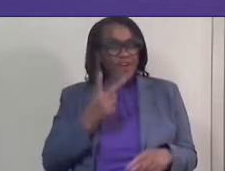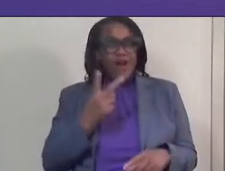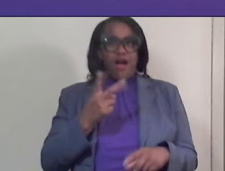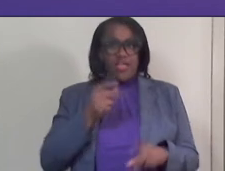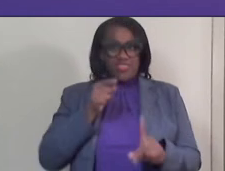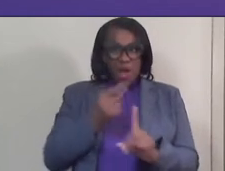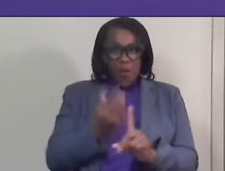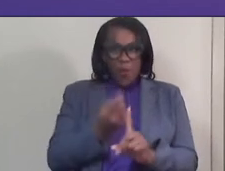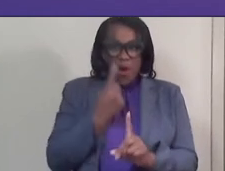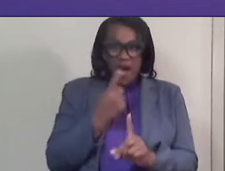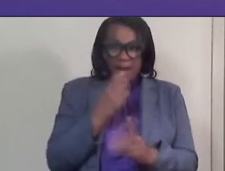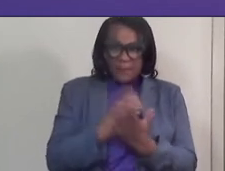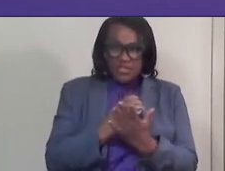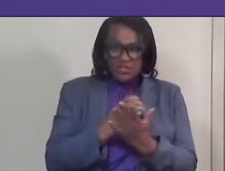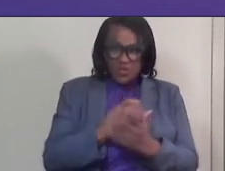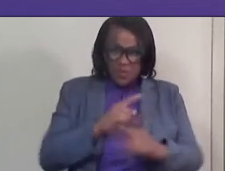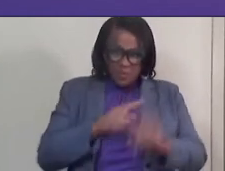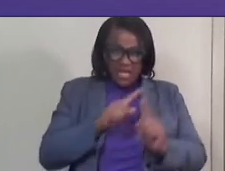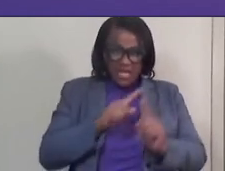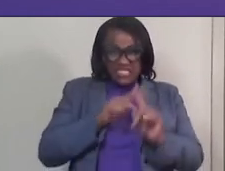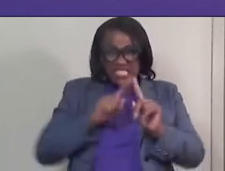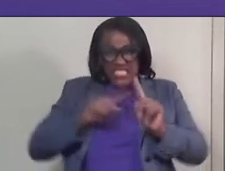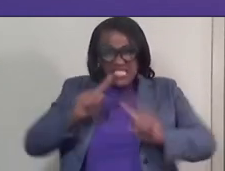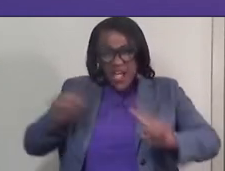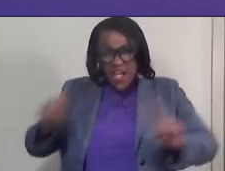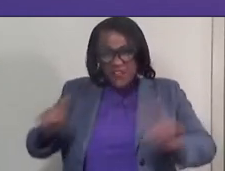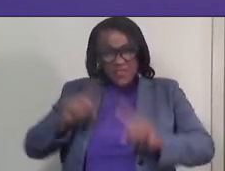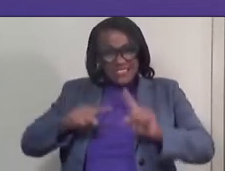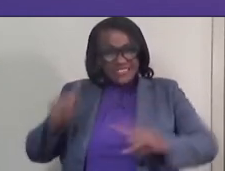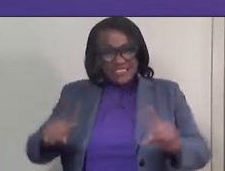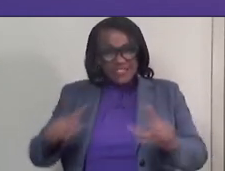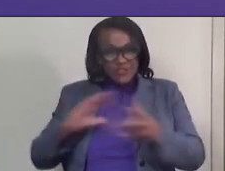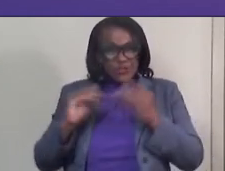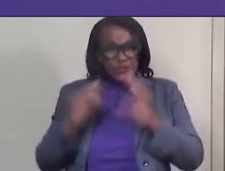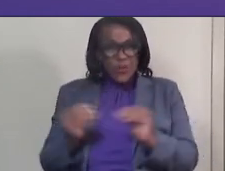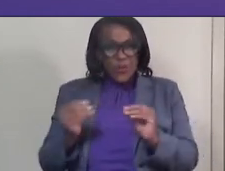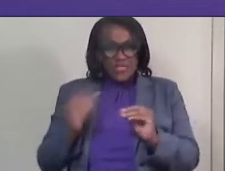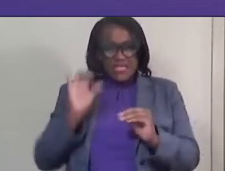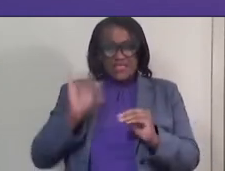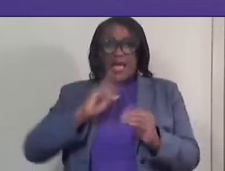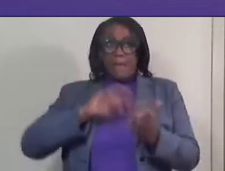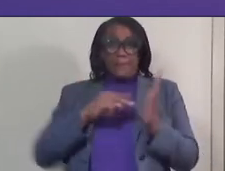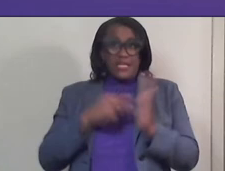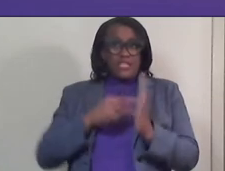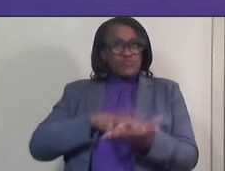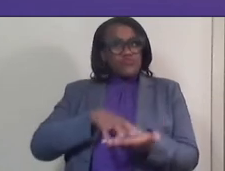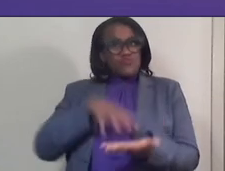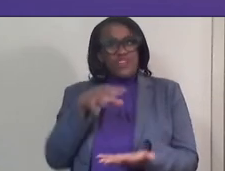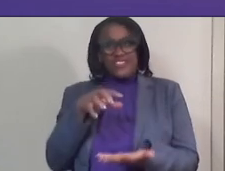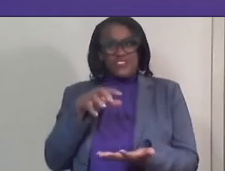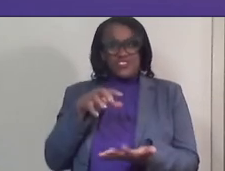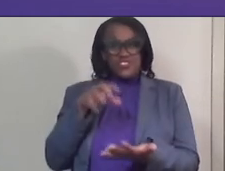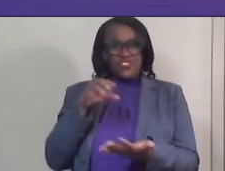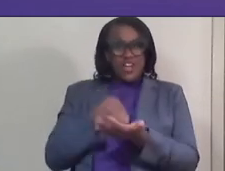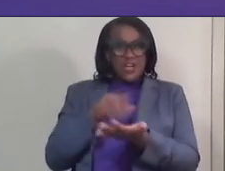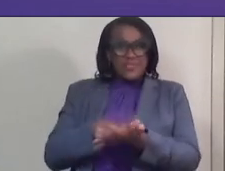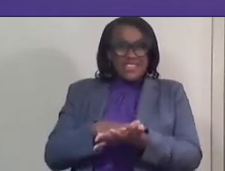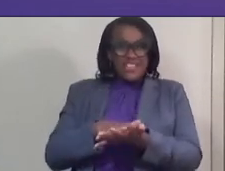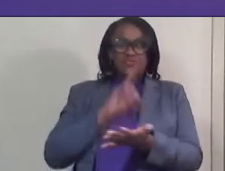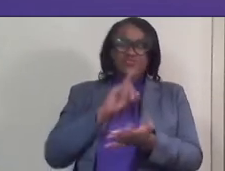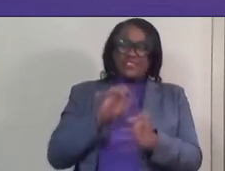your video piece, how rich documentation is. It's